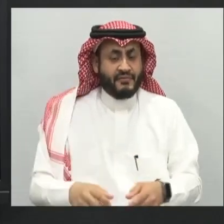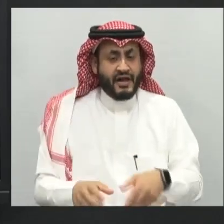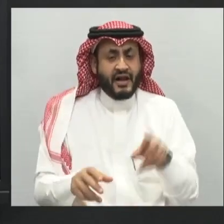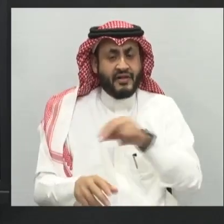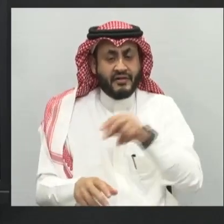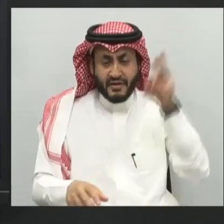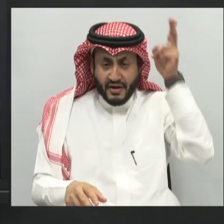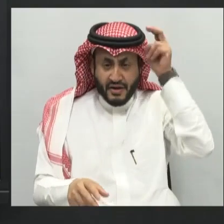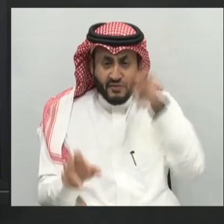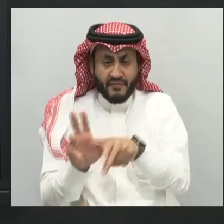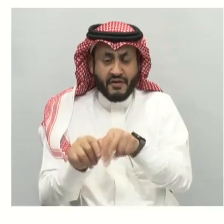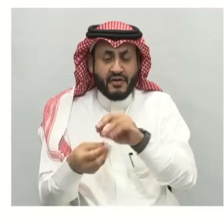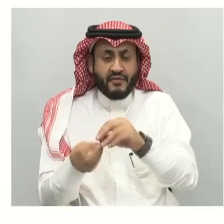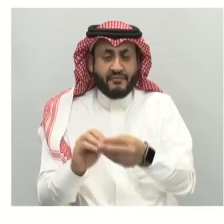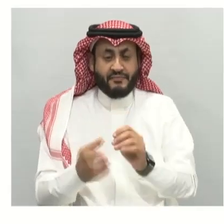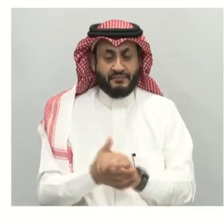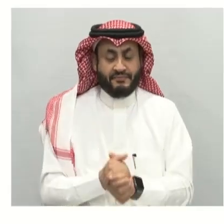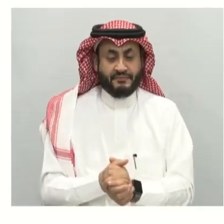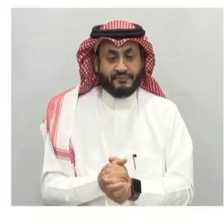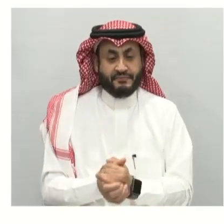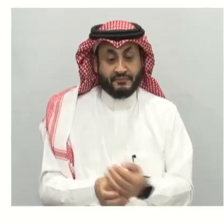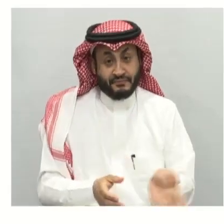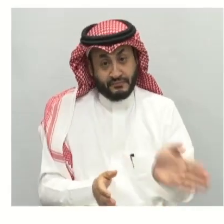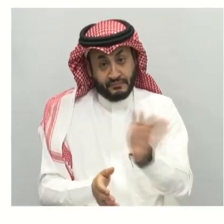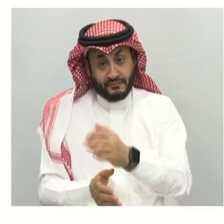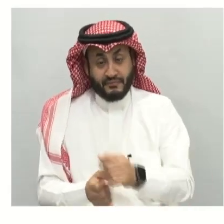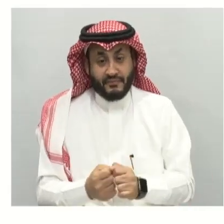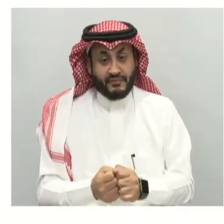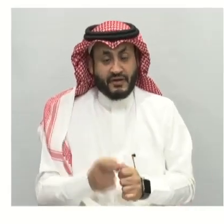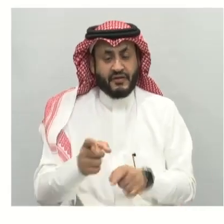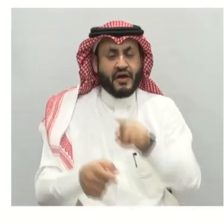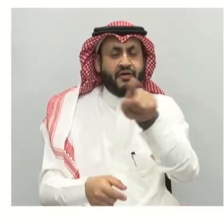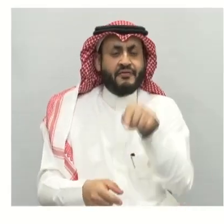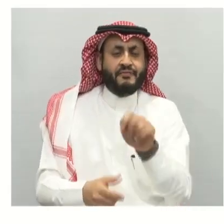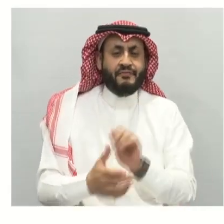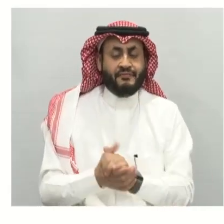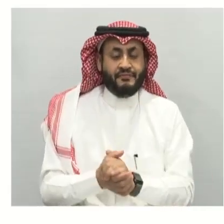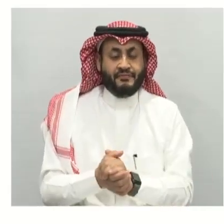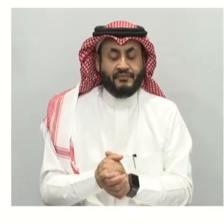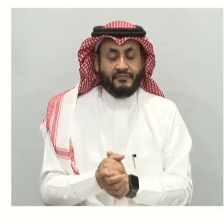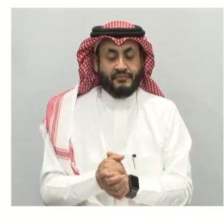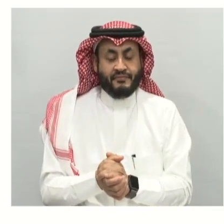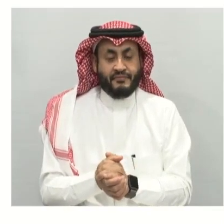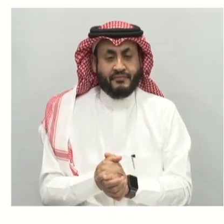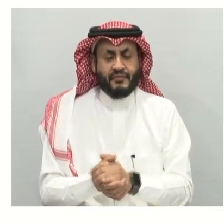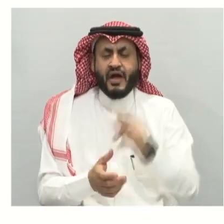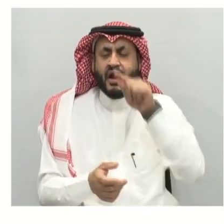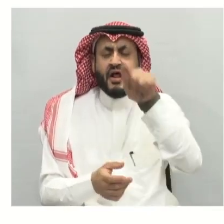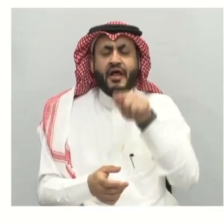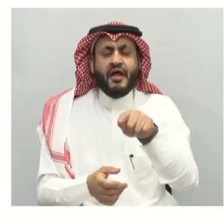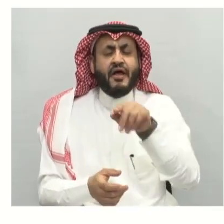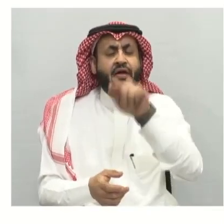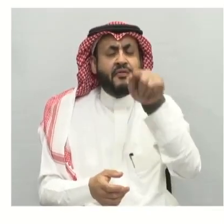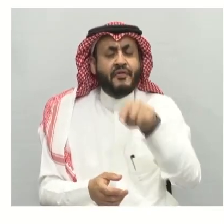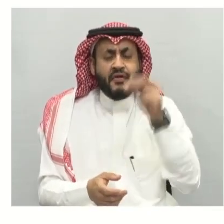right? Okay, also, I would like to ask you, what questions do you have about the last